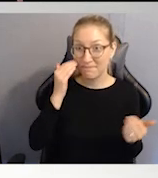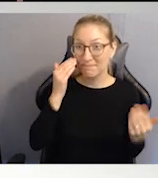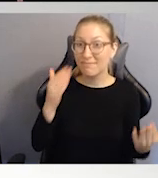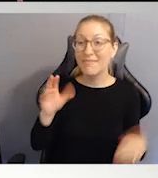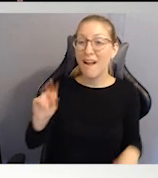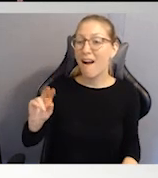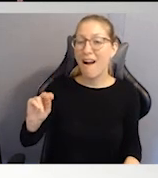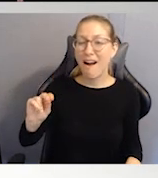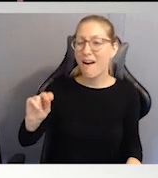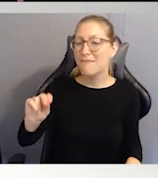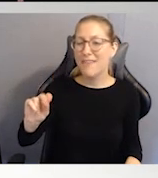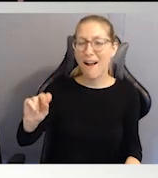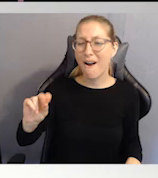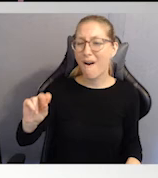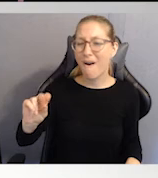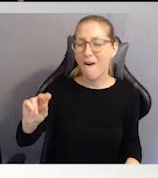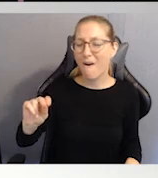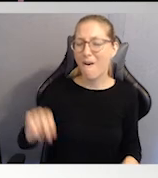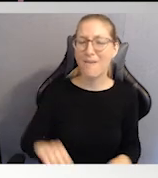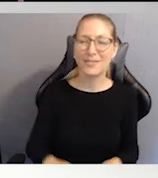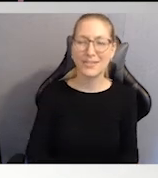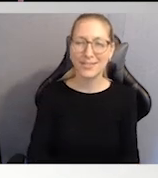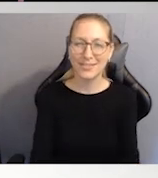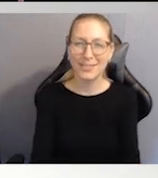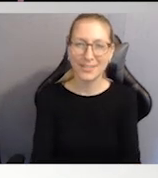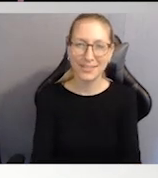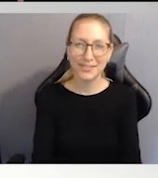No, man.